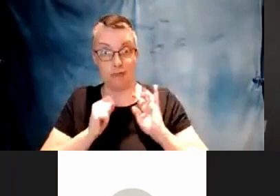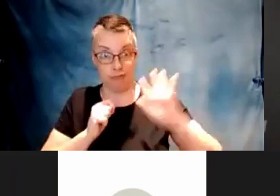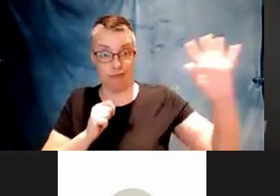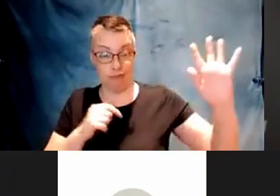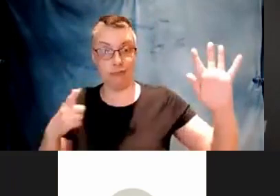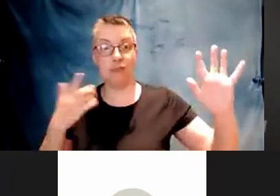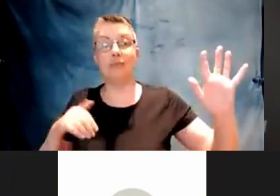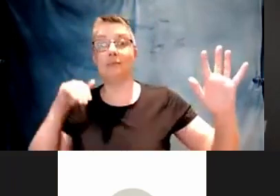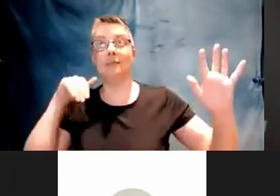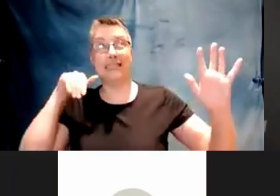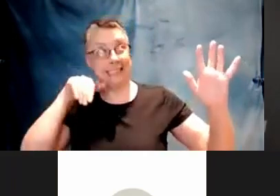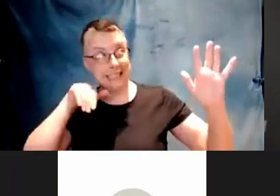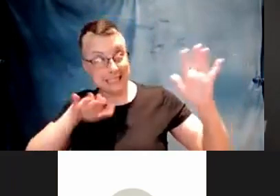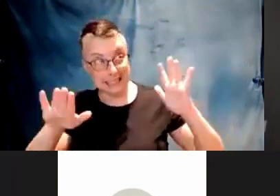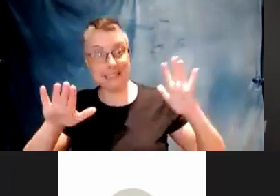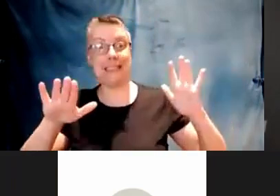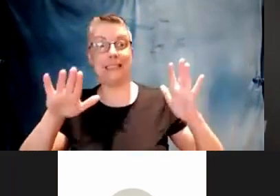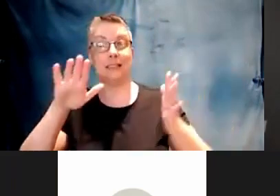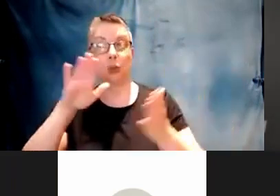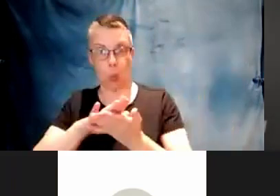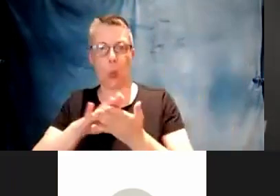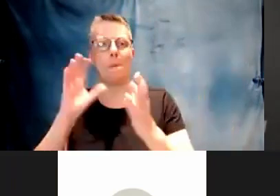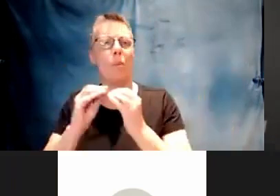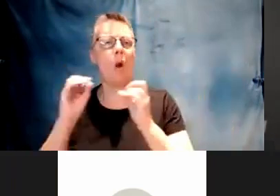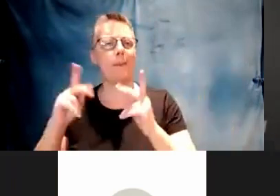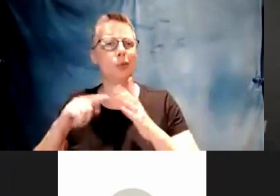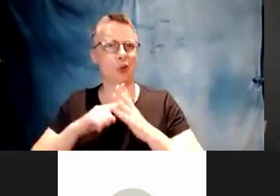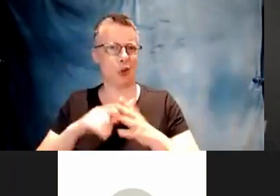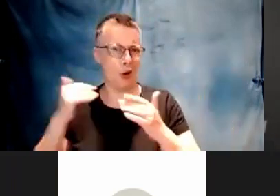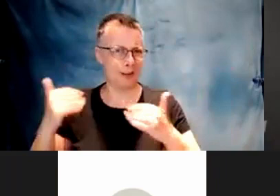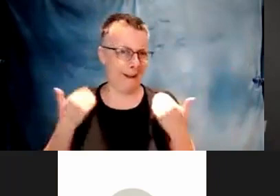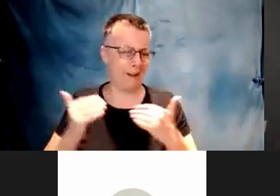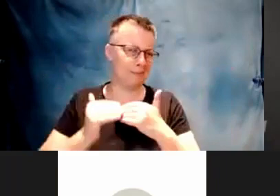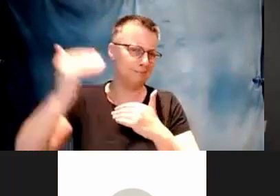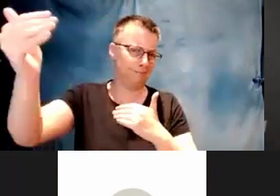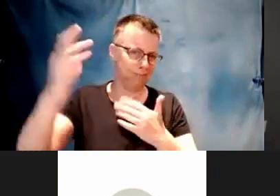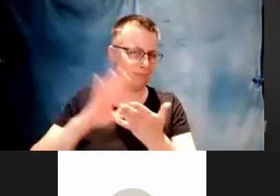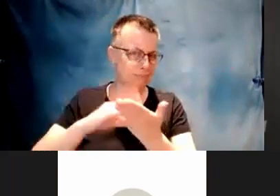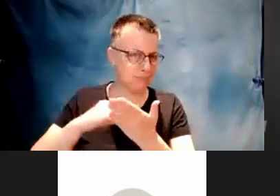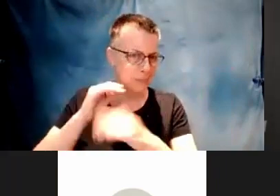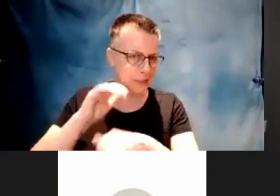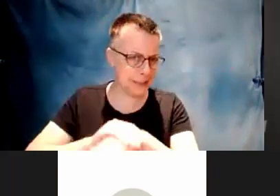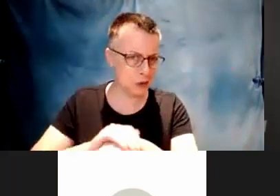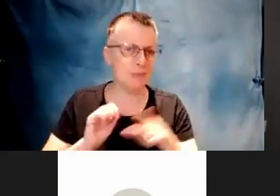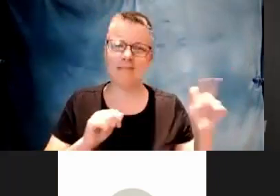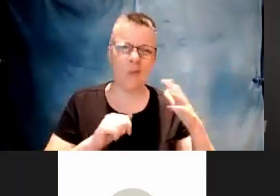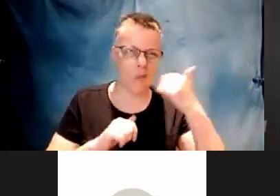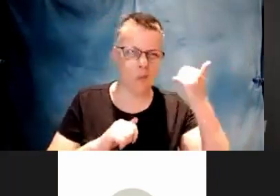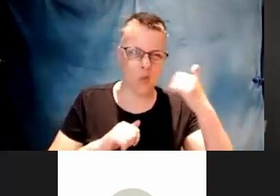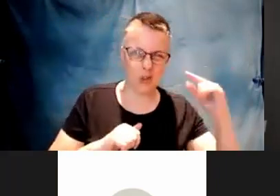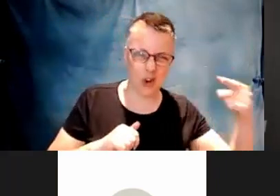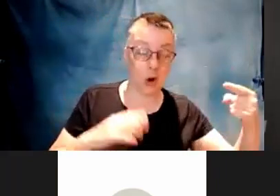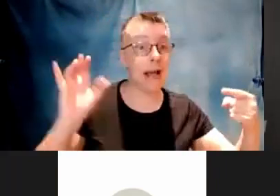English more so than my older siblings. And at the time, there weren't many Hispanic